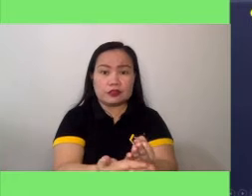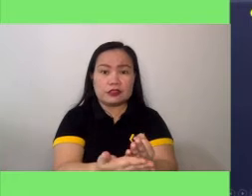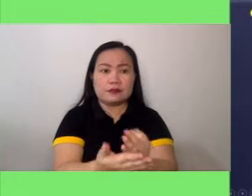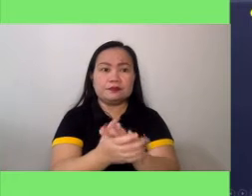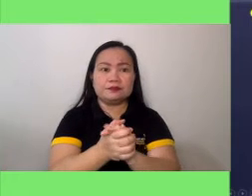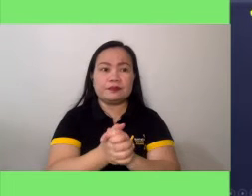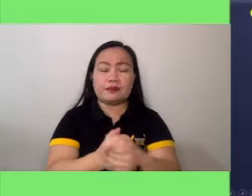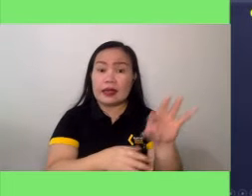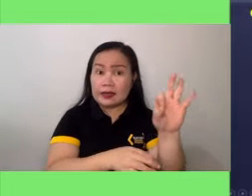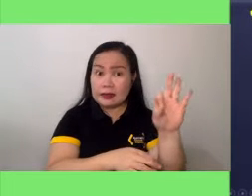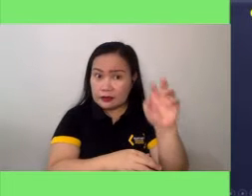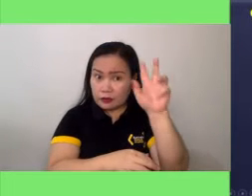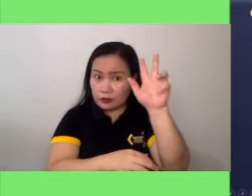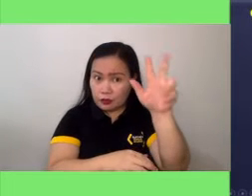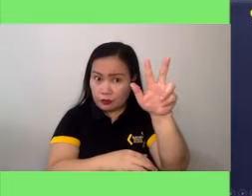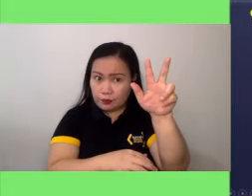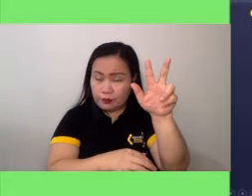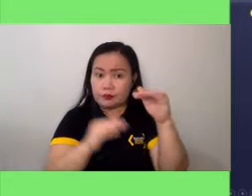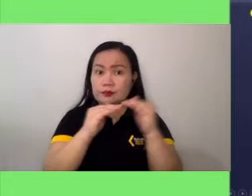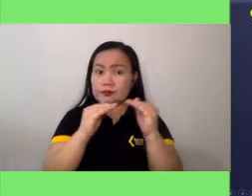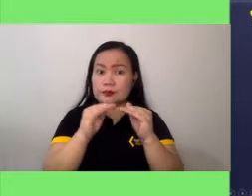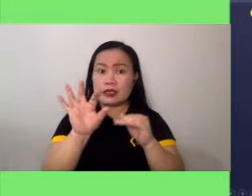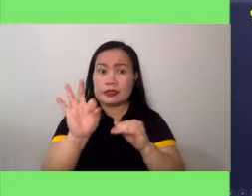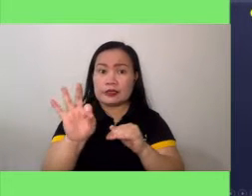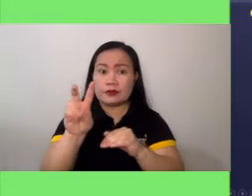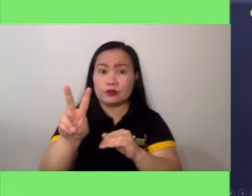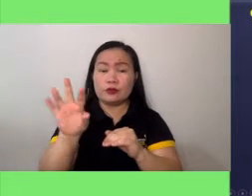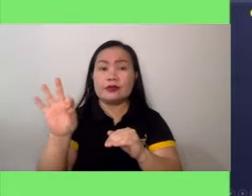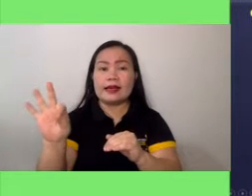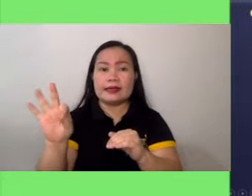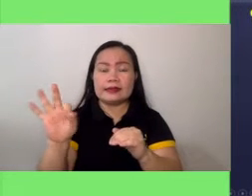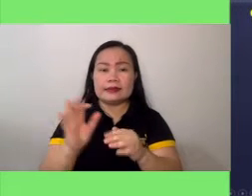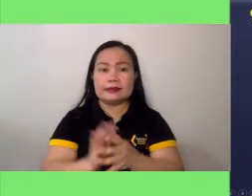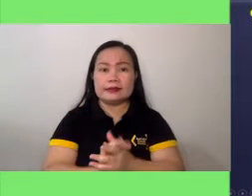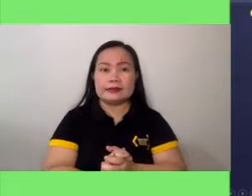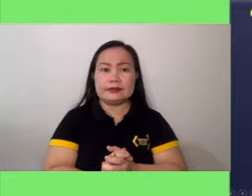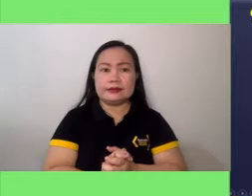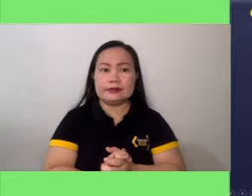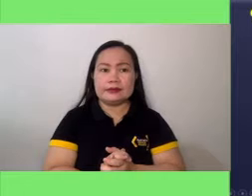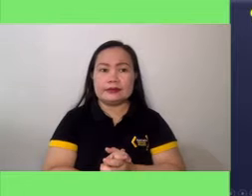here 9 cubed is equal to 729. So, yung,